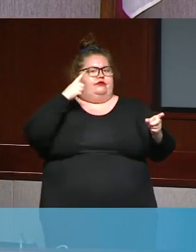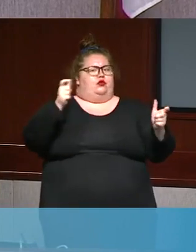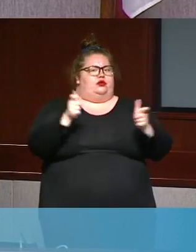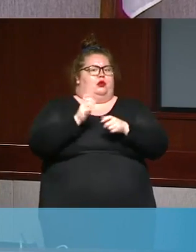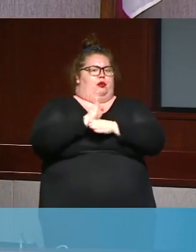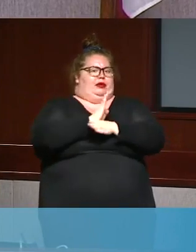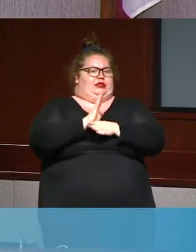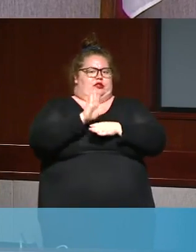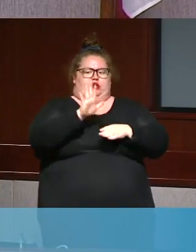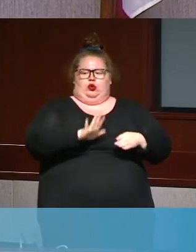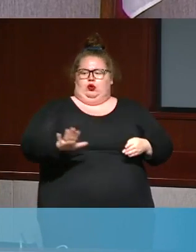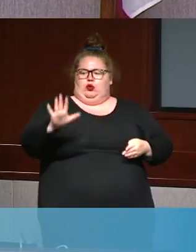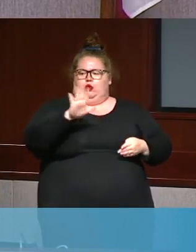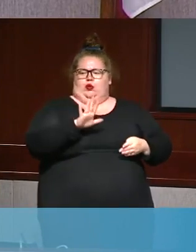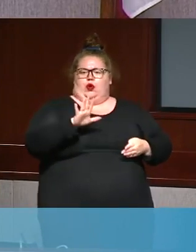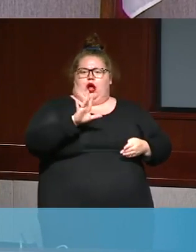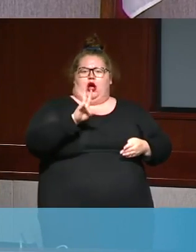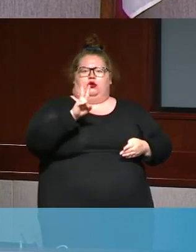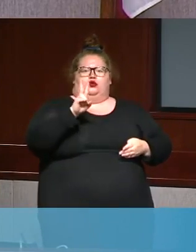is around